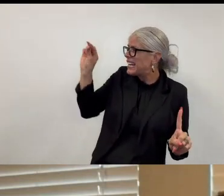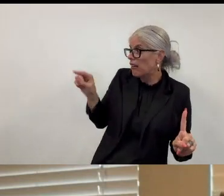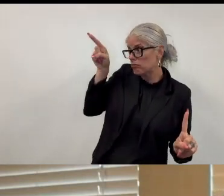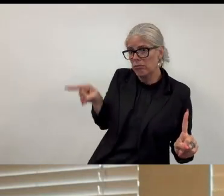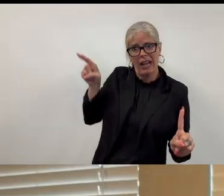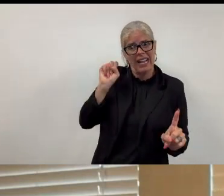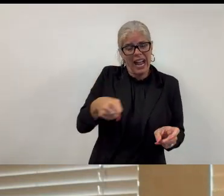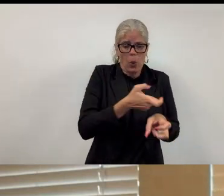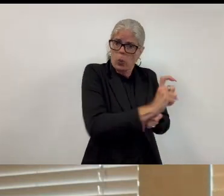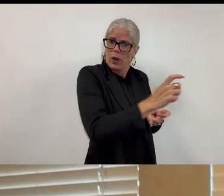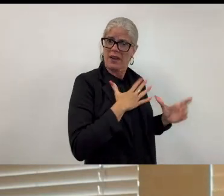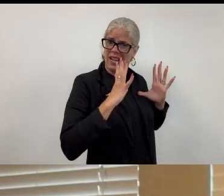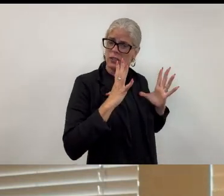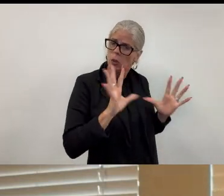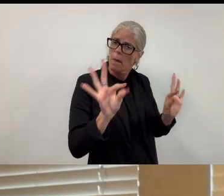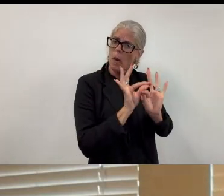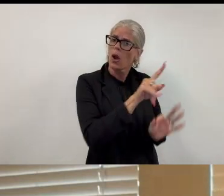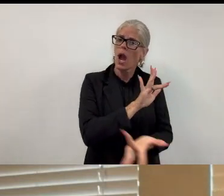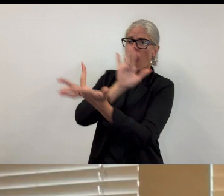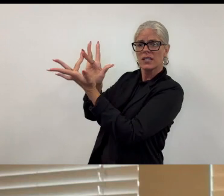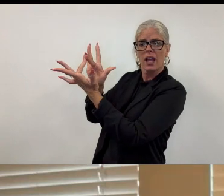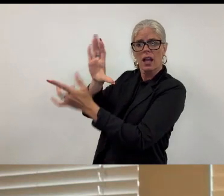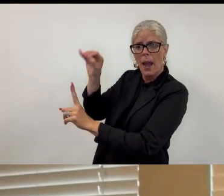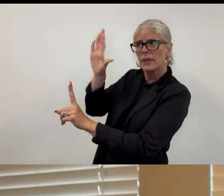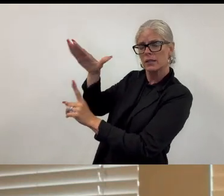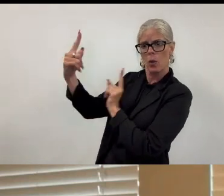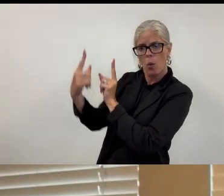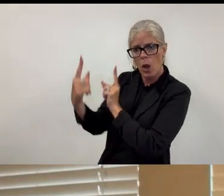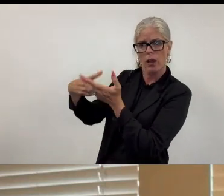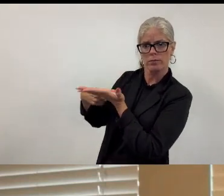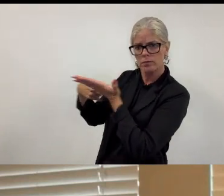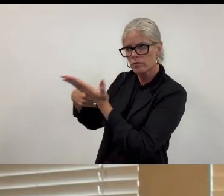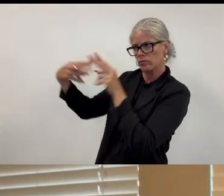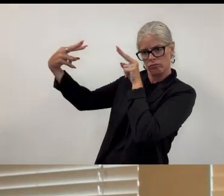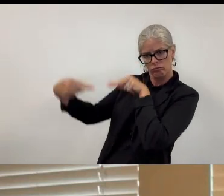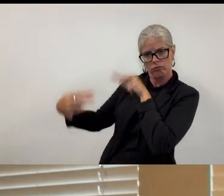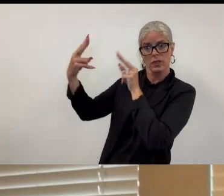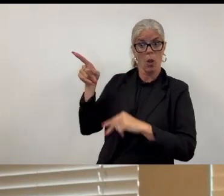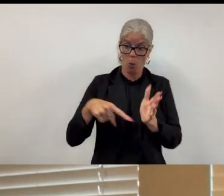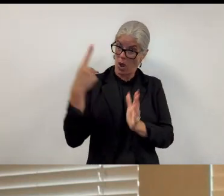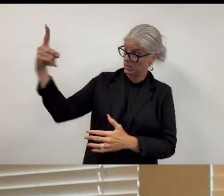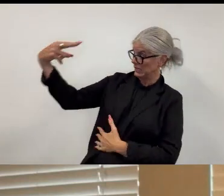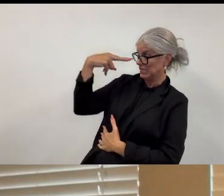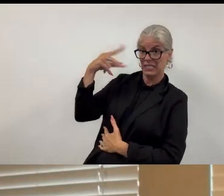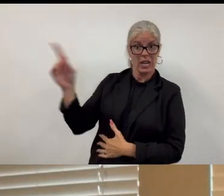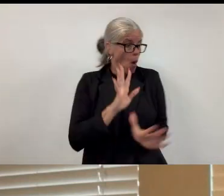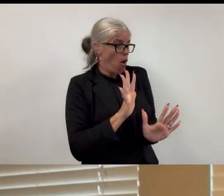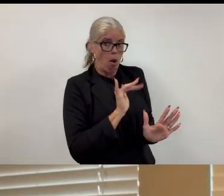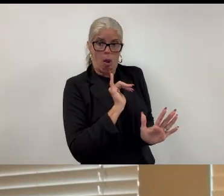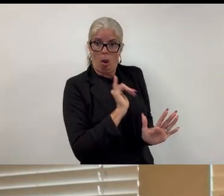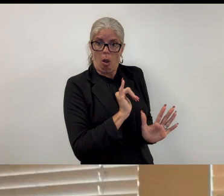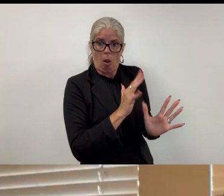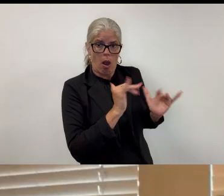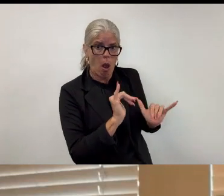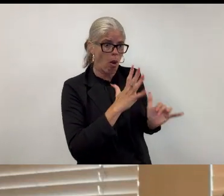trying to get to. So by getting in touch with, that organization and putting a face to the name, now they know, oh my goodness,